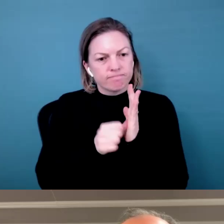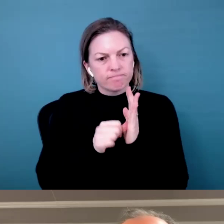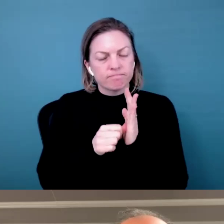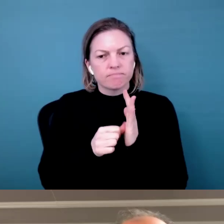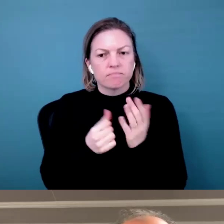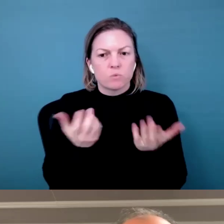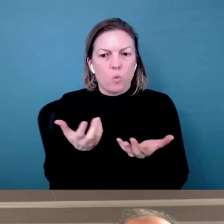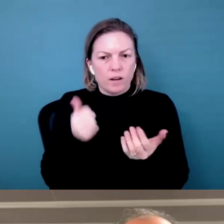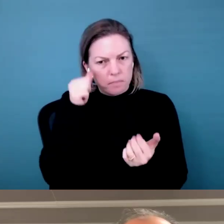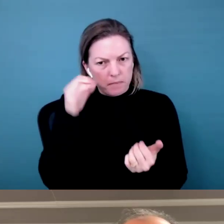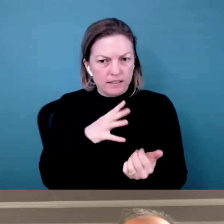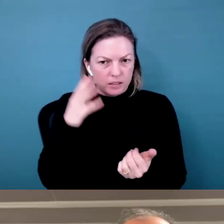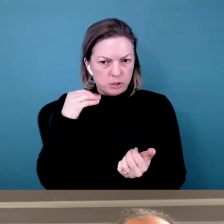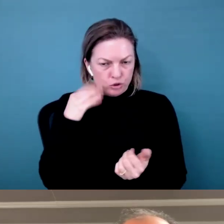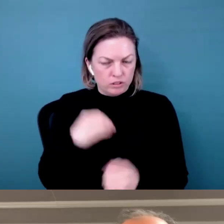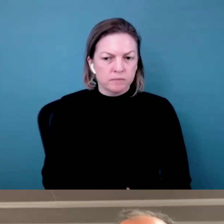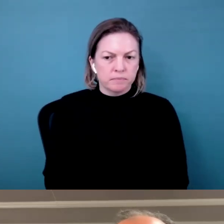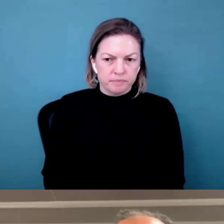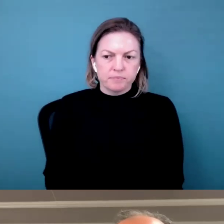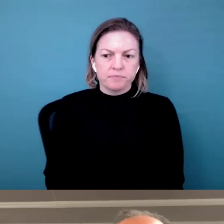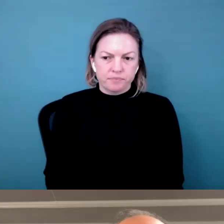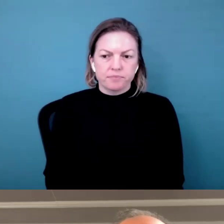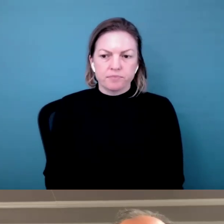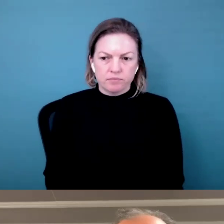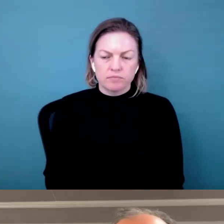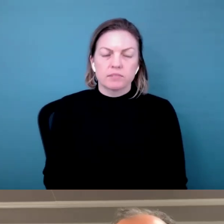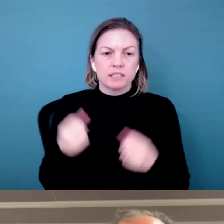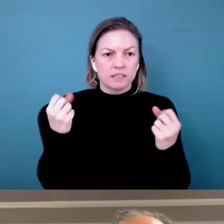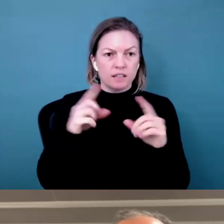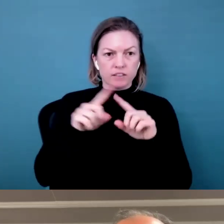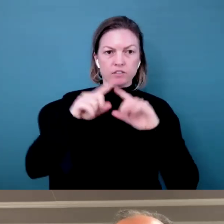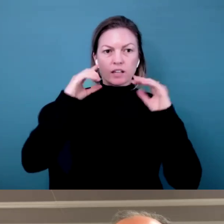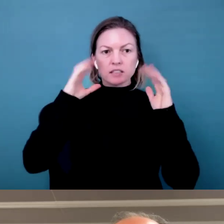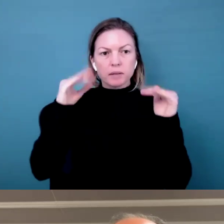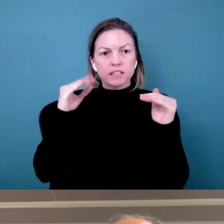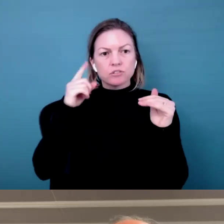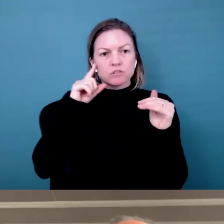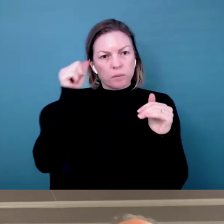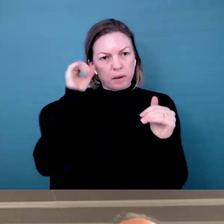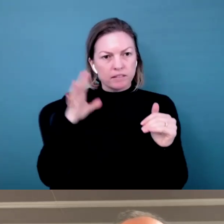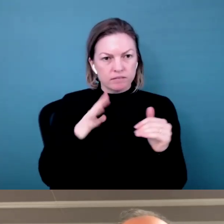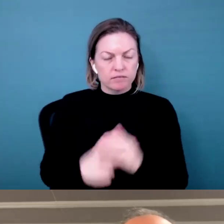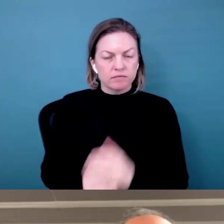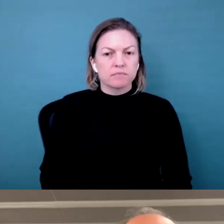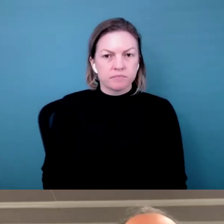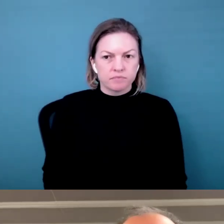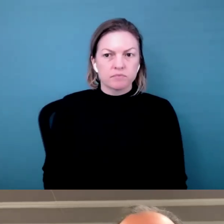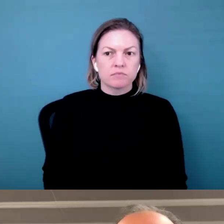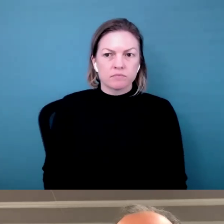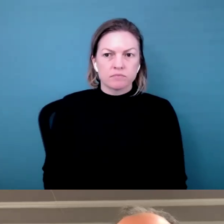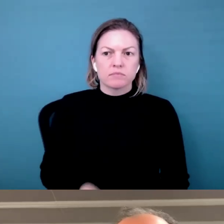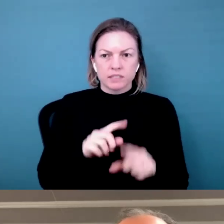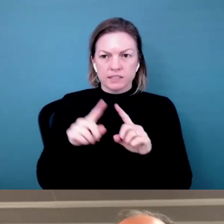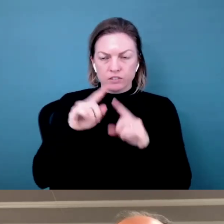what men go through. There's a lot of expectations for men. There's a lot of ideas that